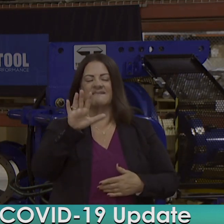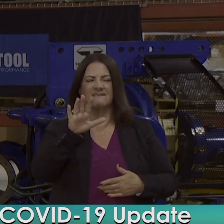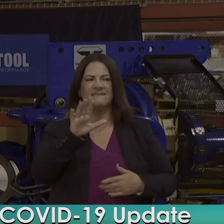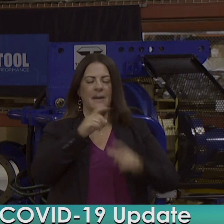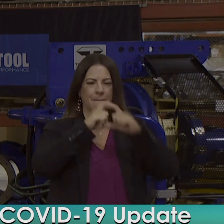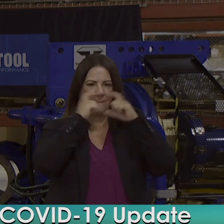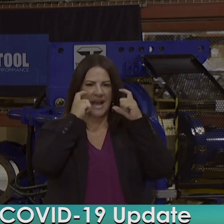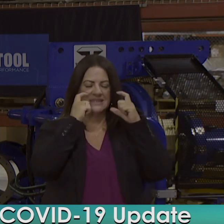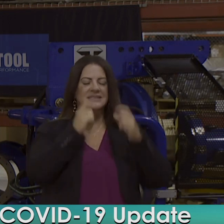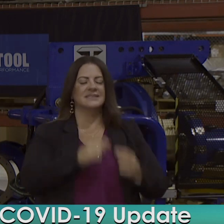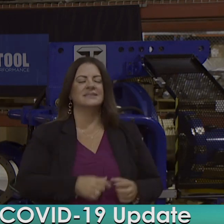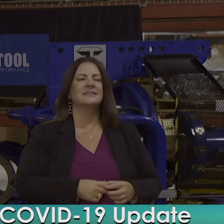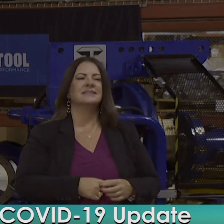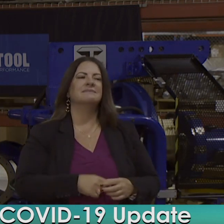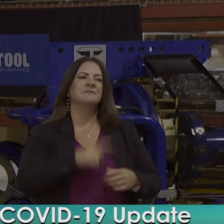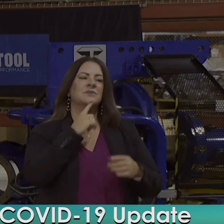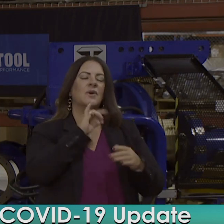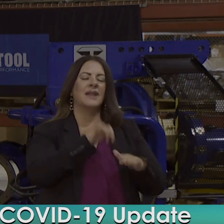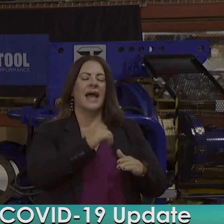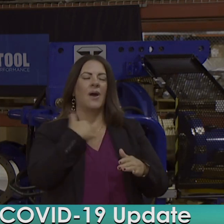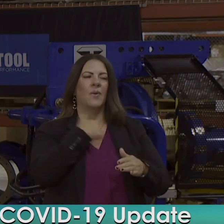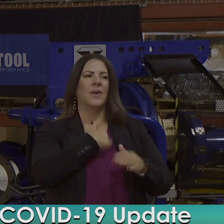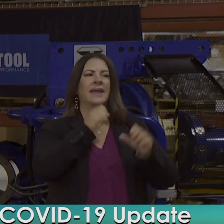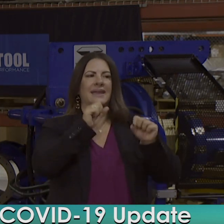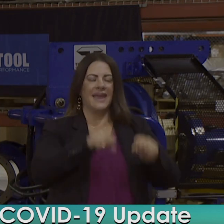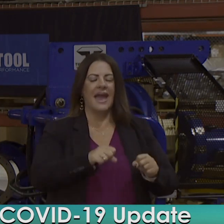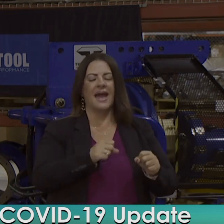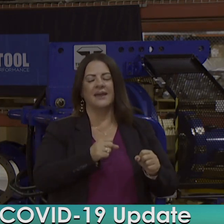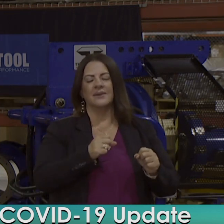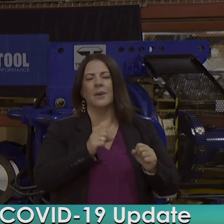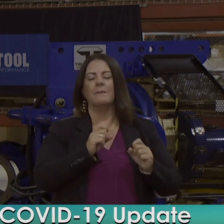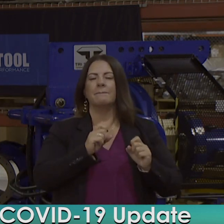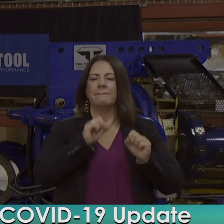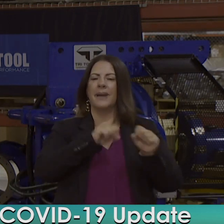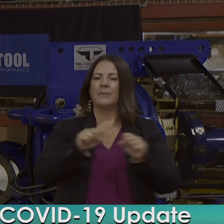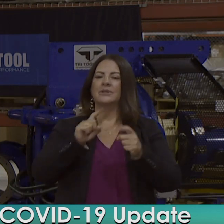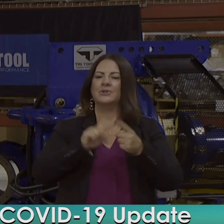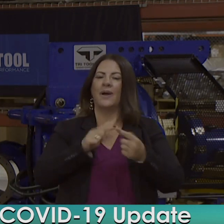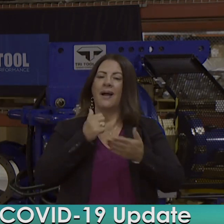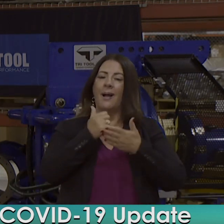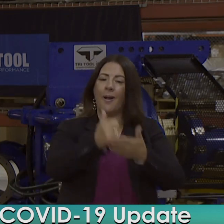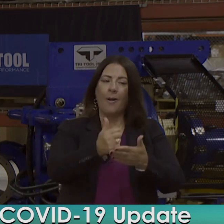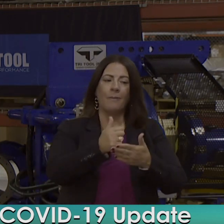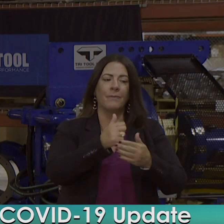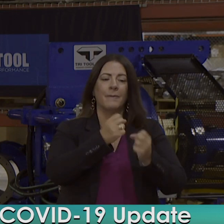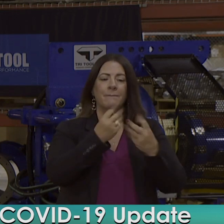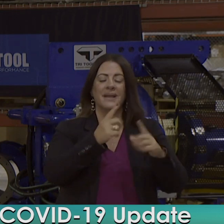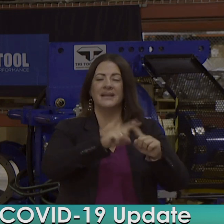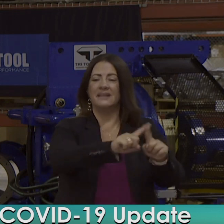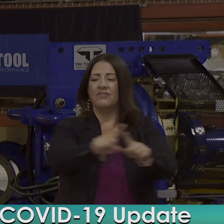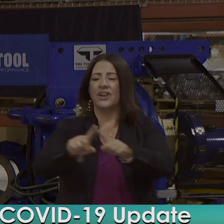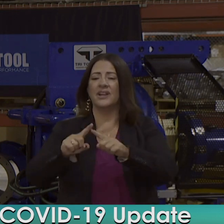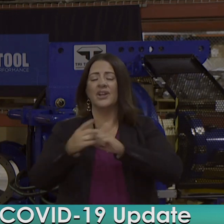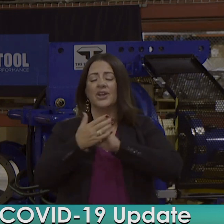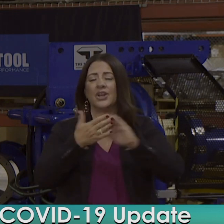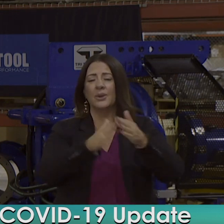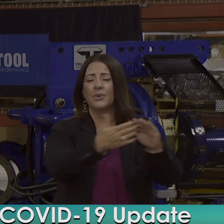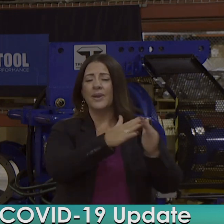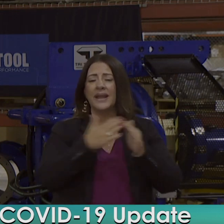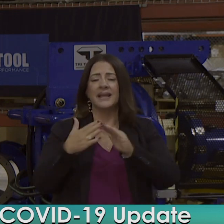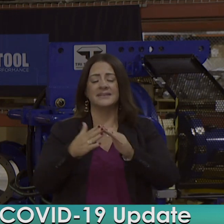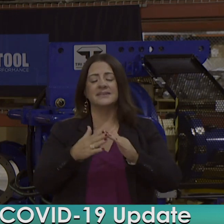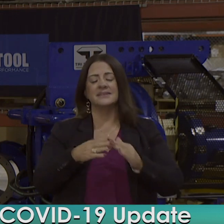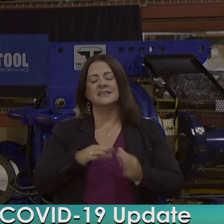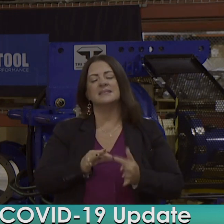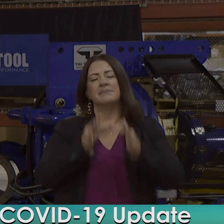place now to even be more supportive to our friends, our partners, and community in